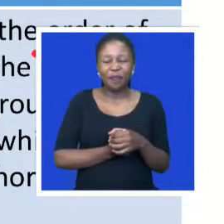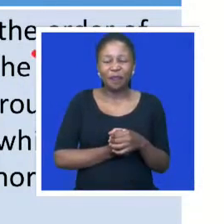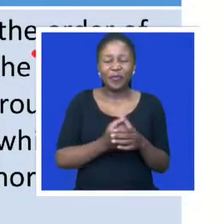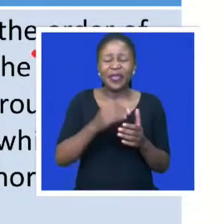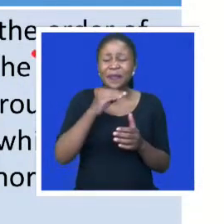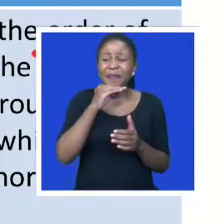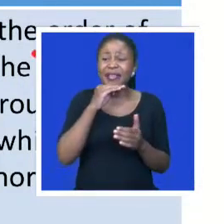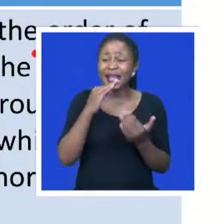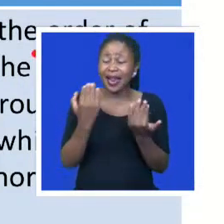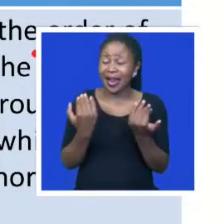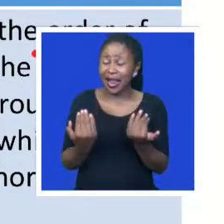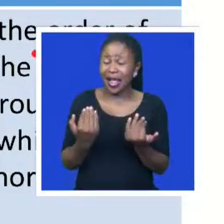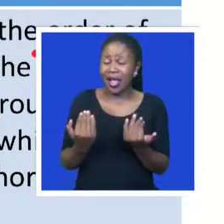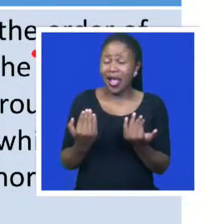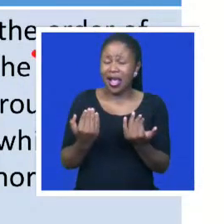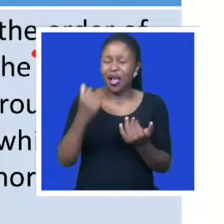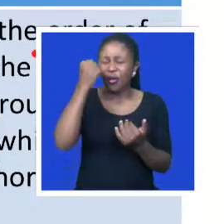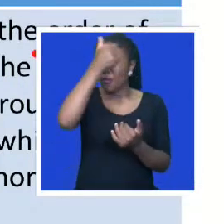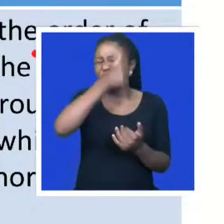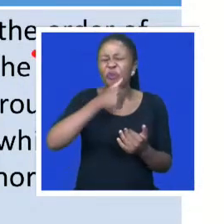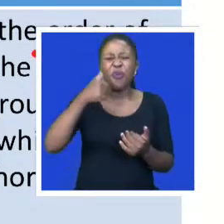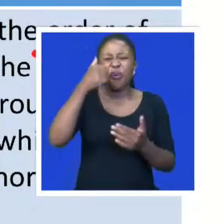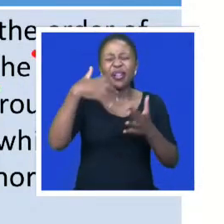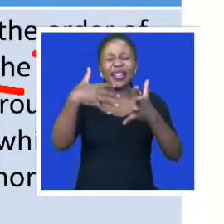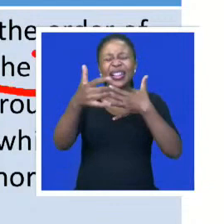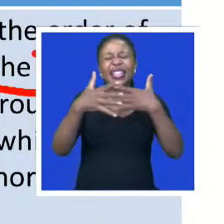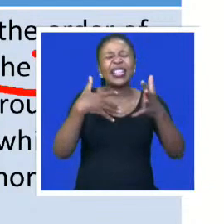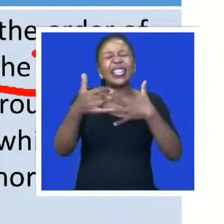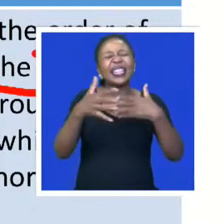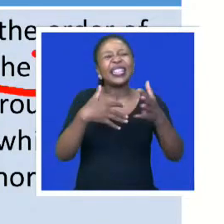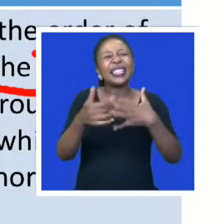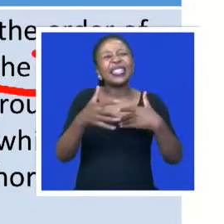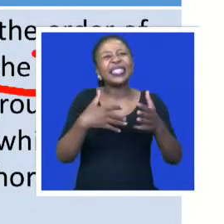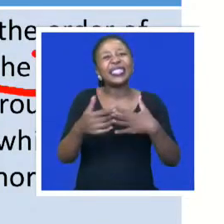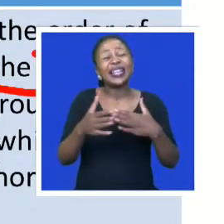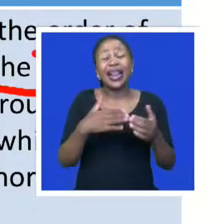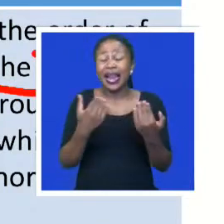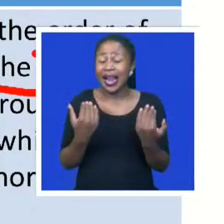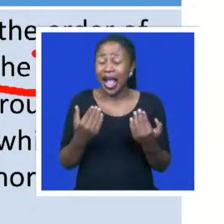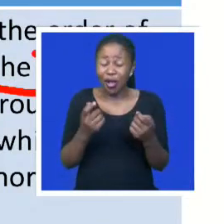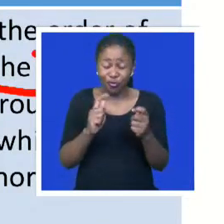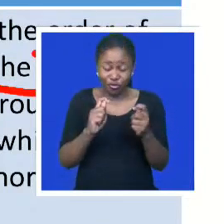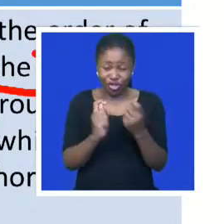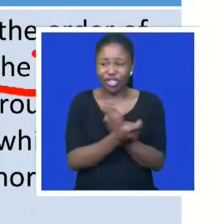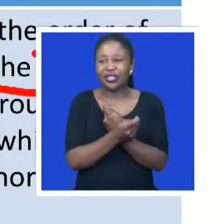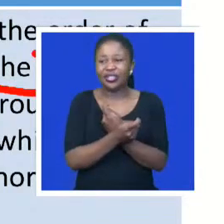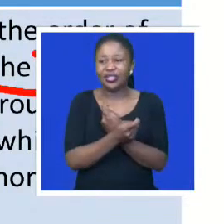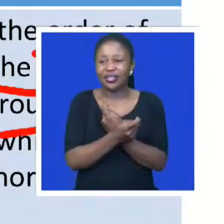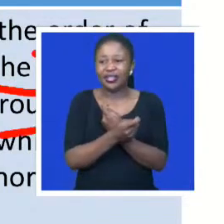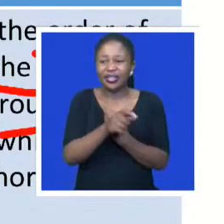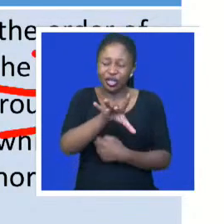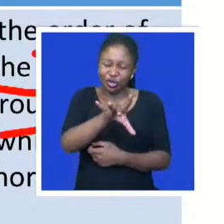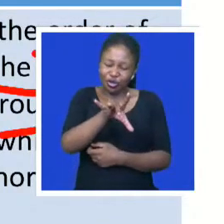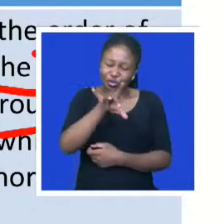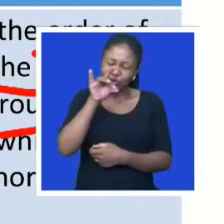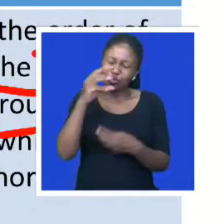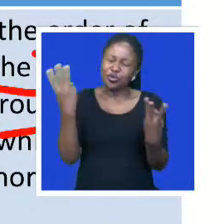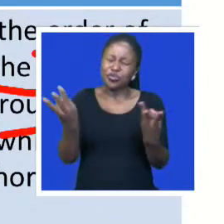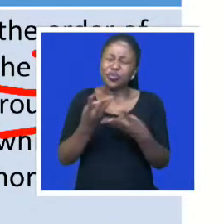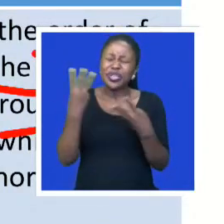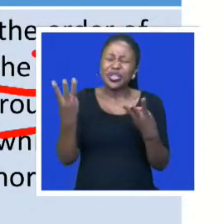the order of things in favor of the less privileged. Lowly groups